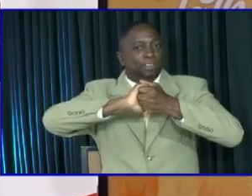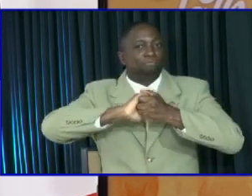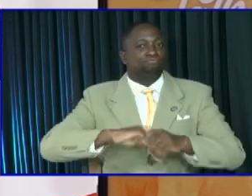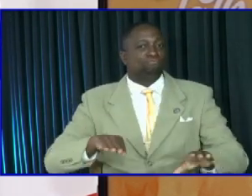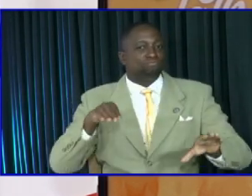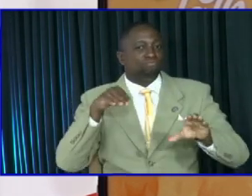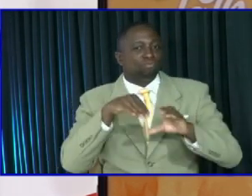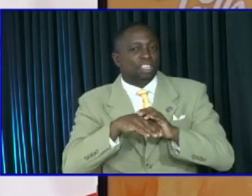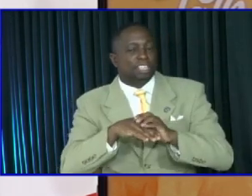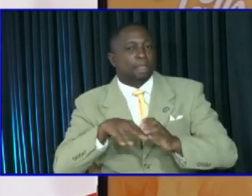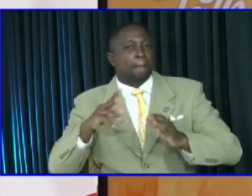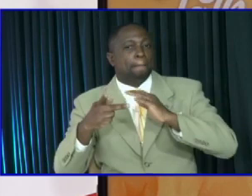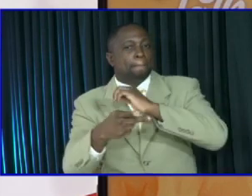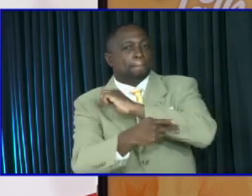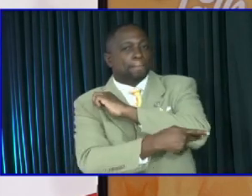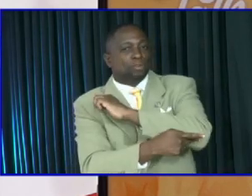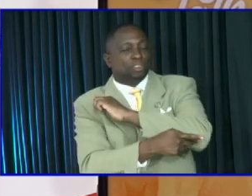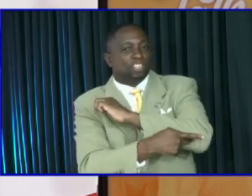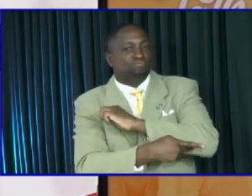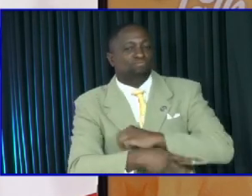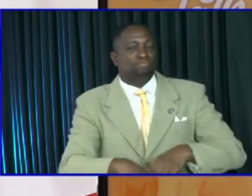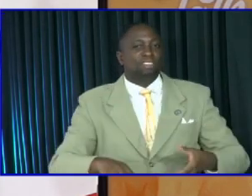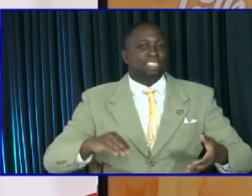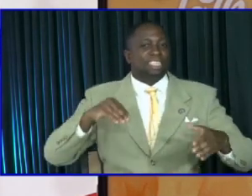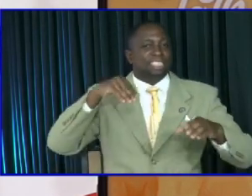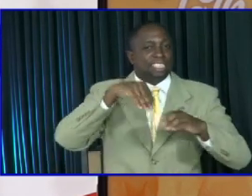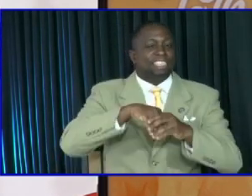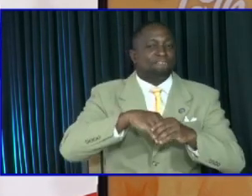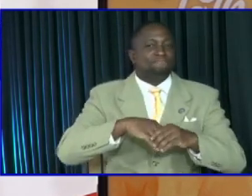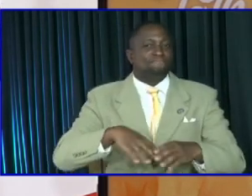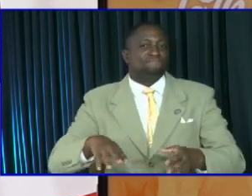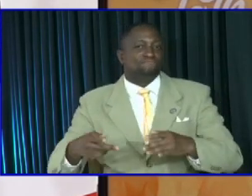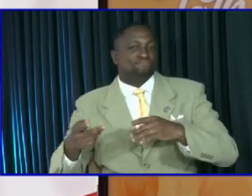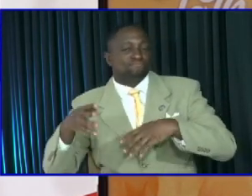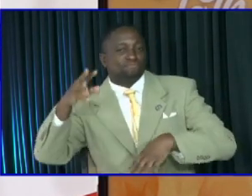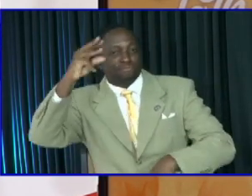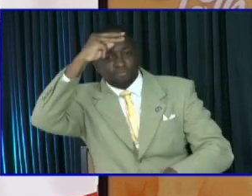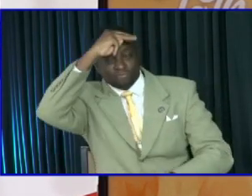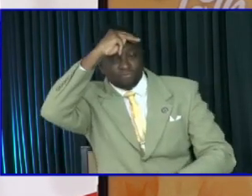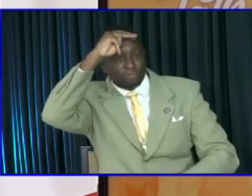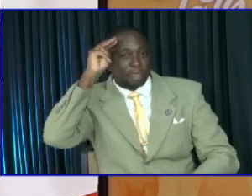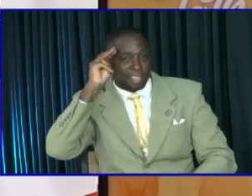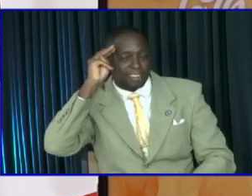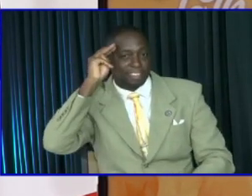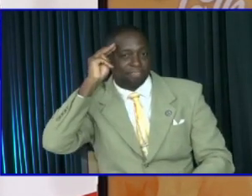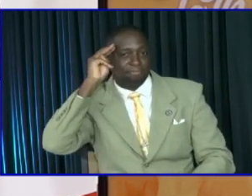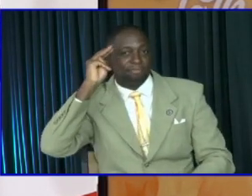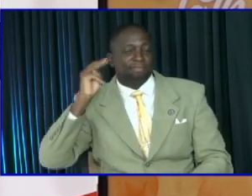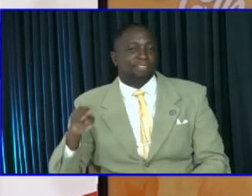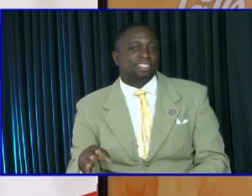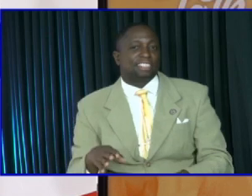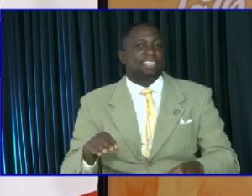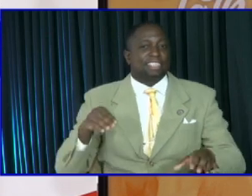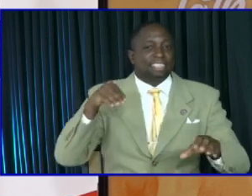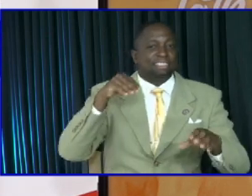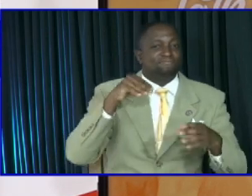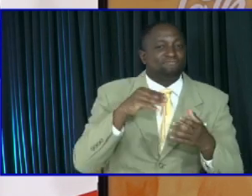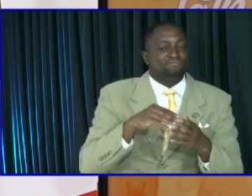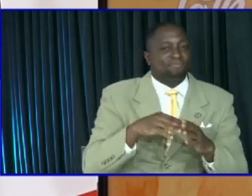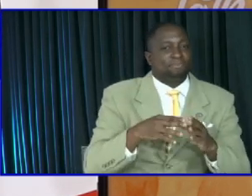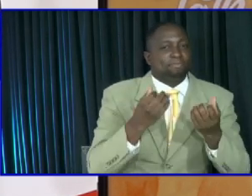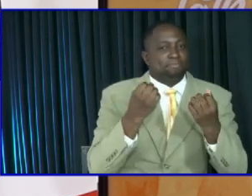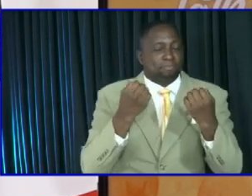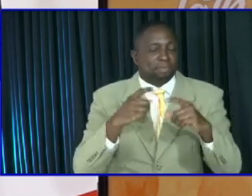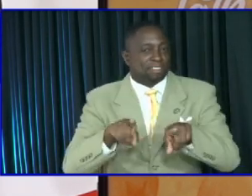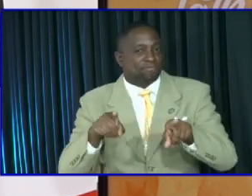Satcom, Astra Portland and Black Rock, Intech in Buff Bay, Gemini in Anatobe, Cable One in Highgate,